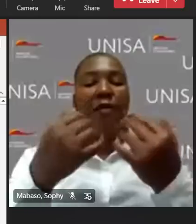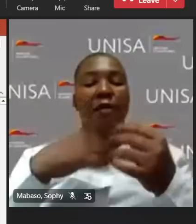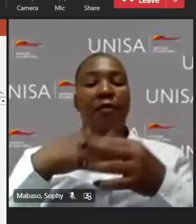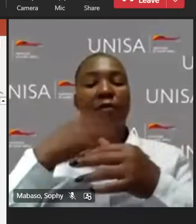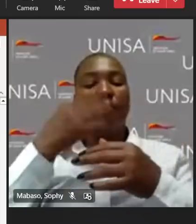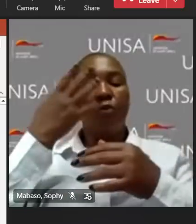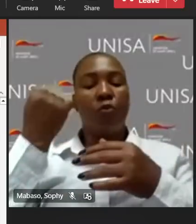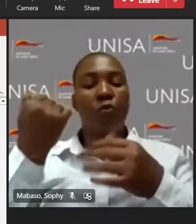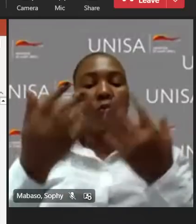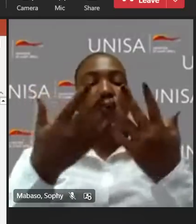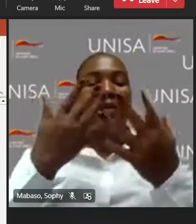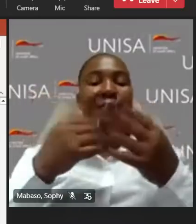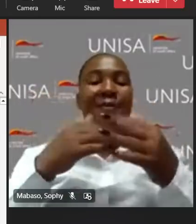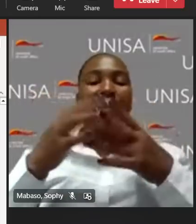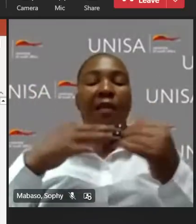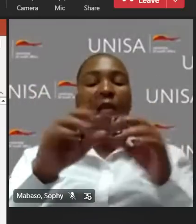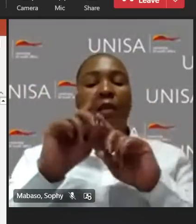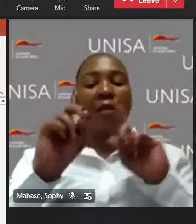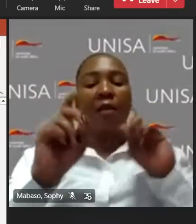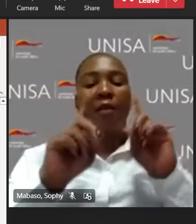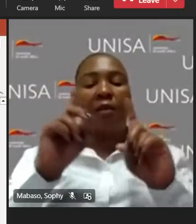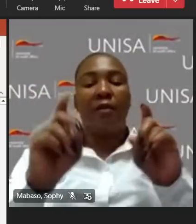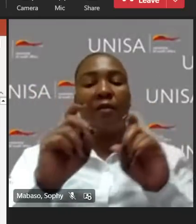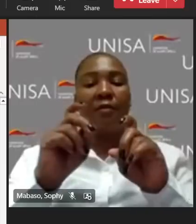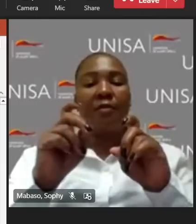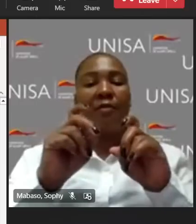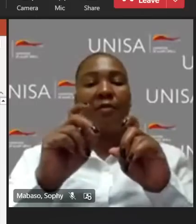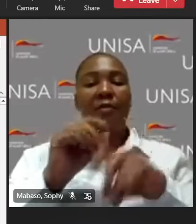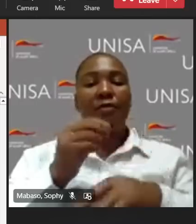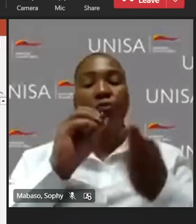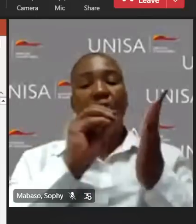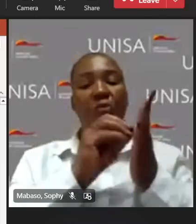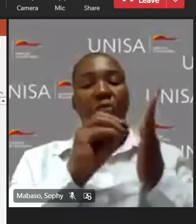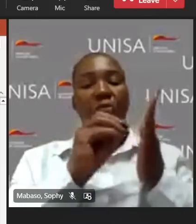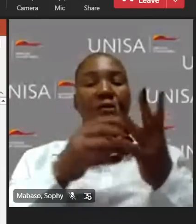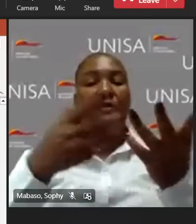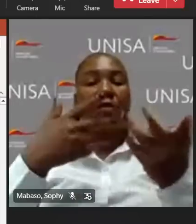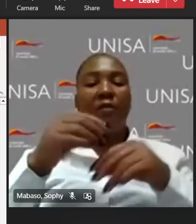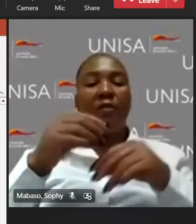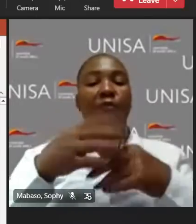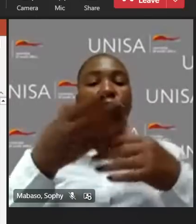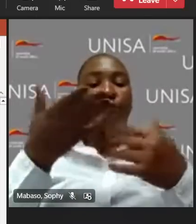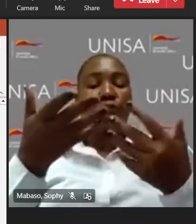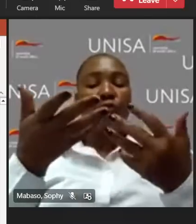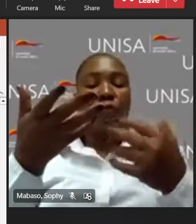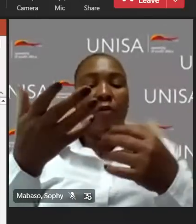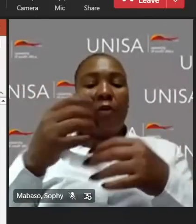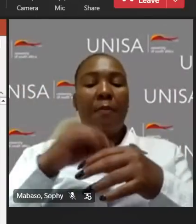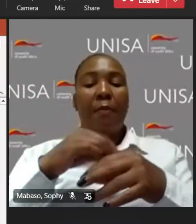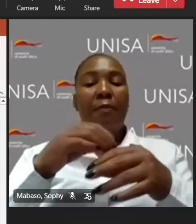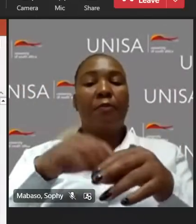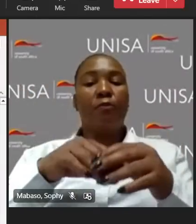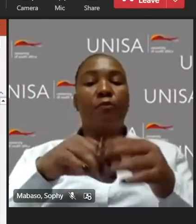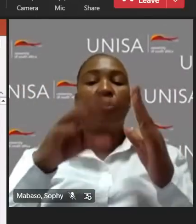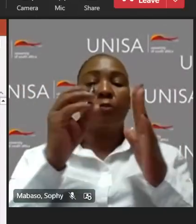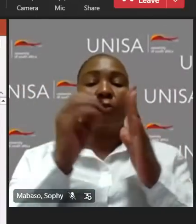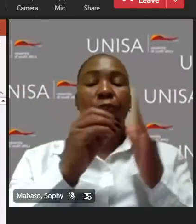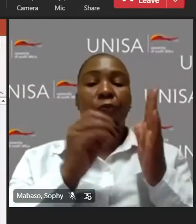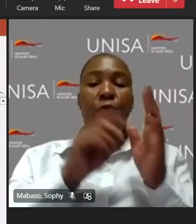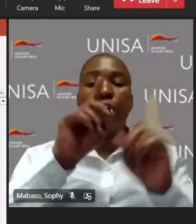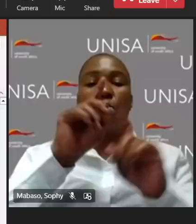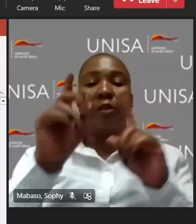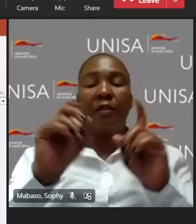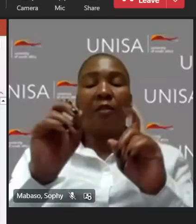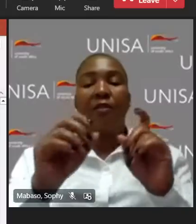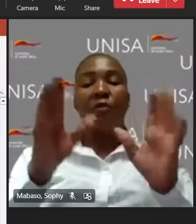questions that need to be asked. If so, you can drop them in the chat, or I